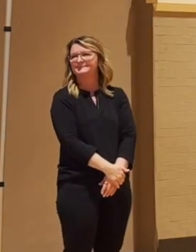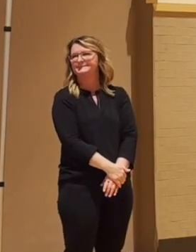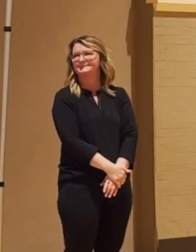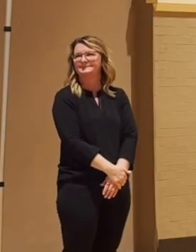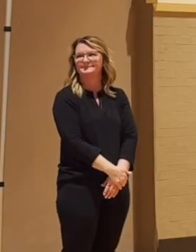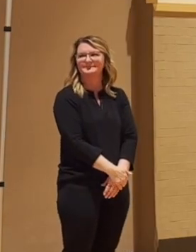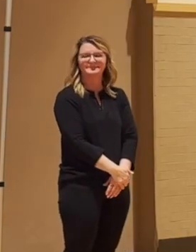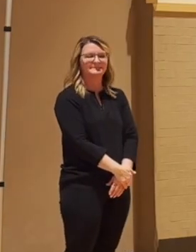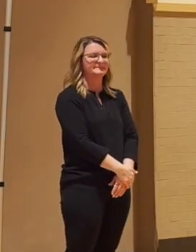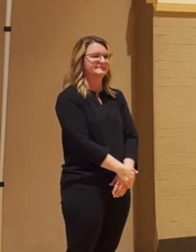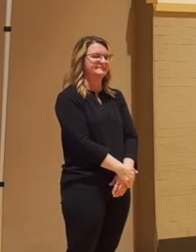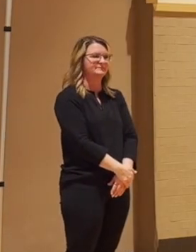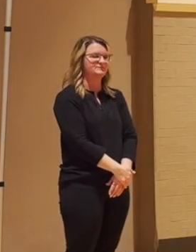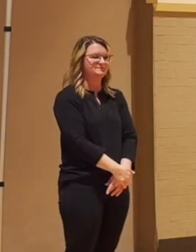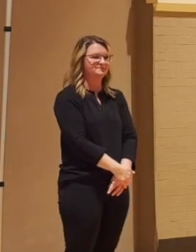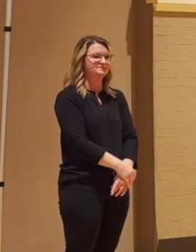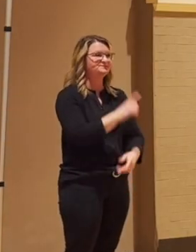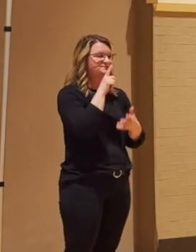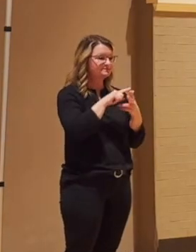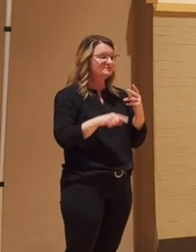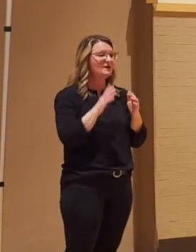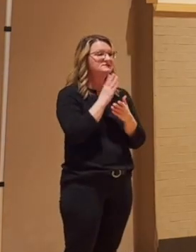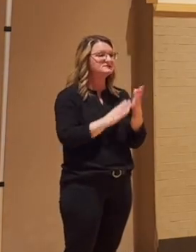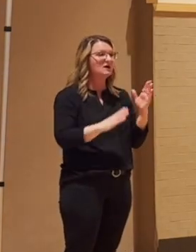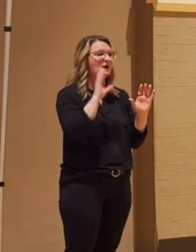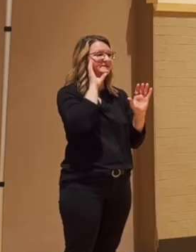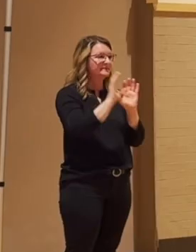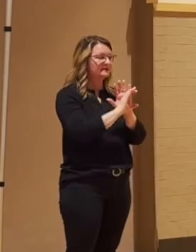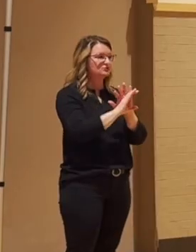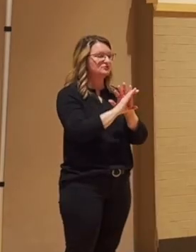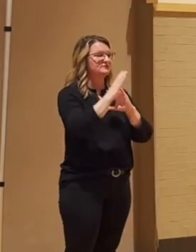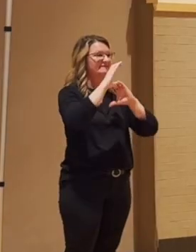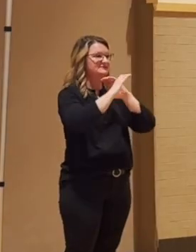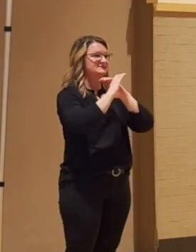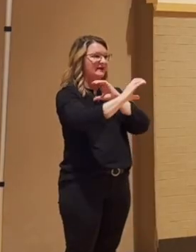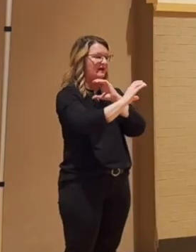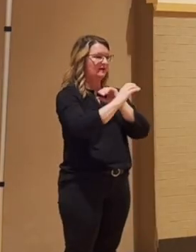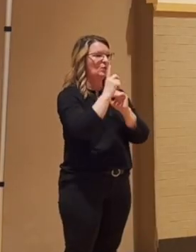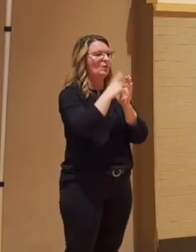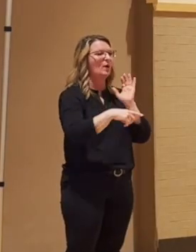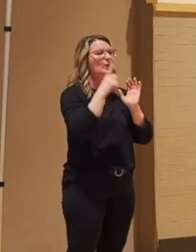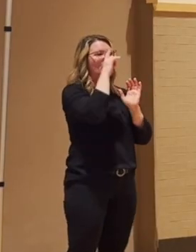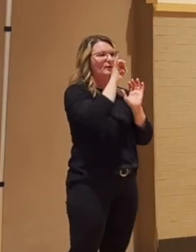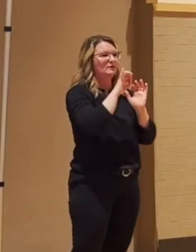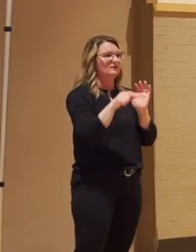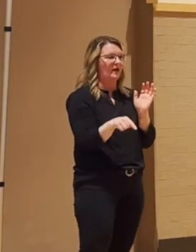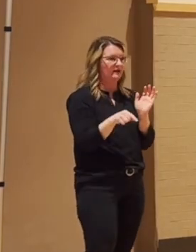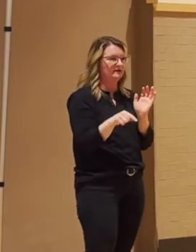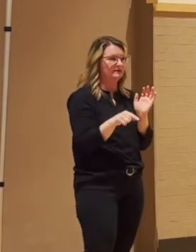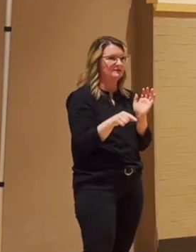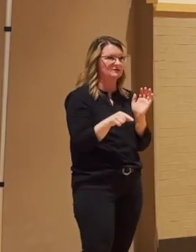So these are some visuals of the tank, just how it's going to look like, the footprint in